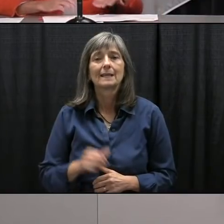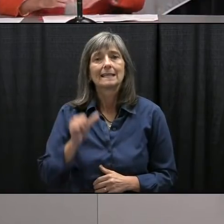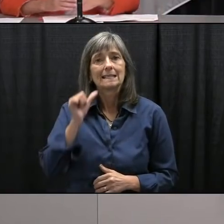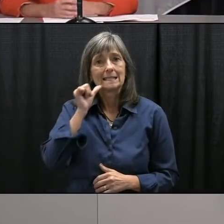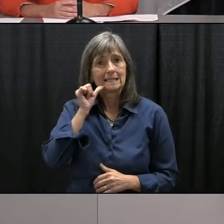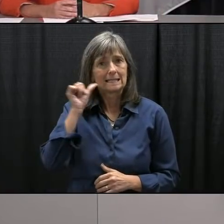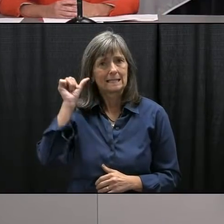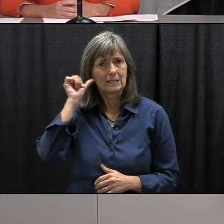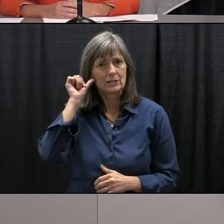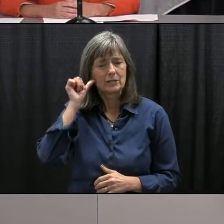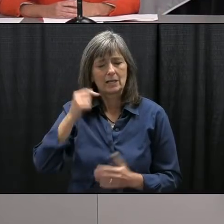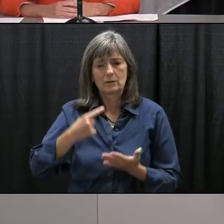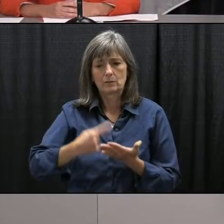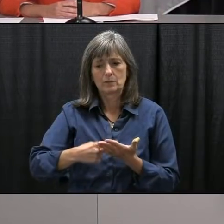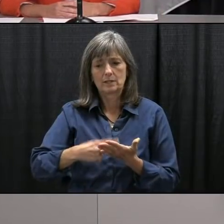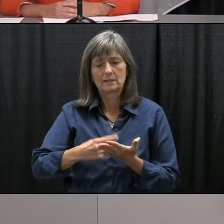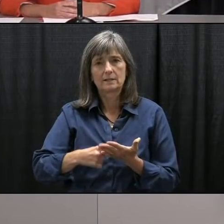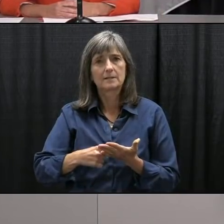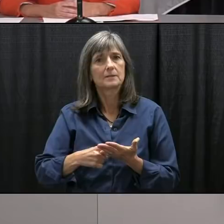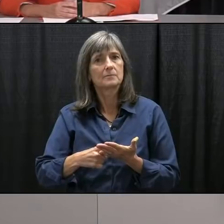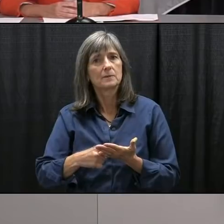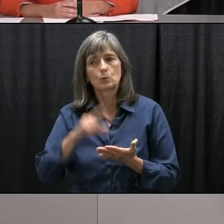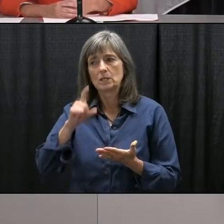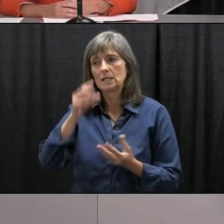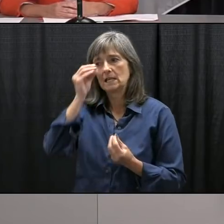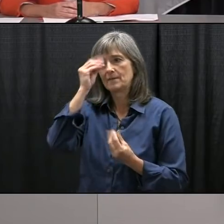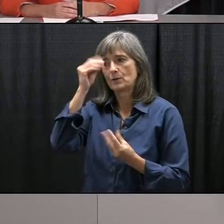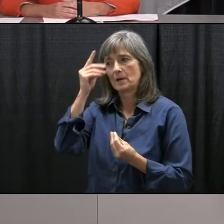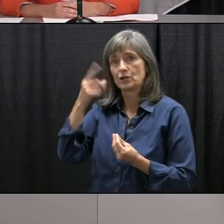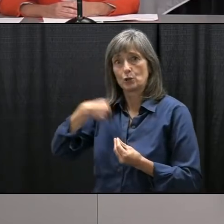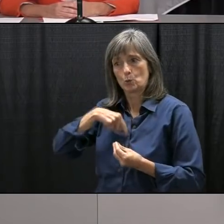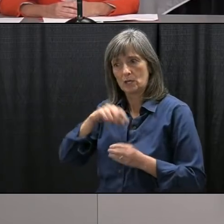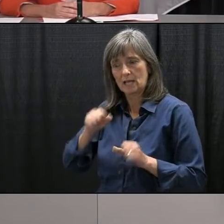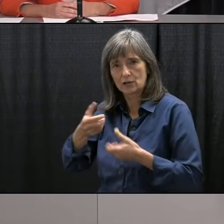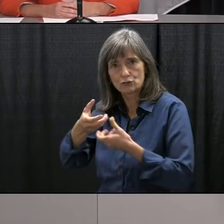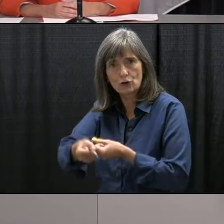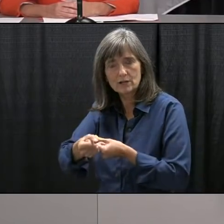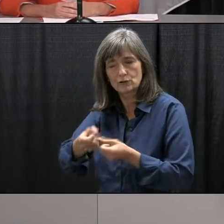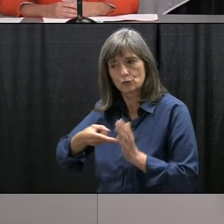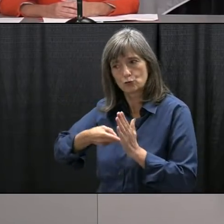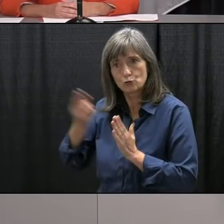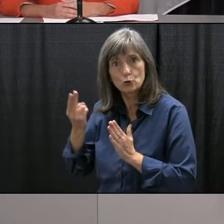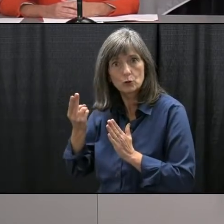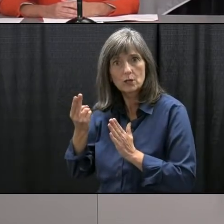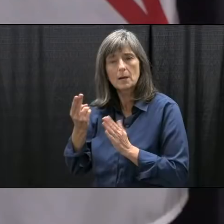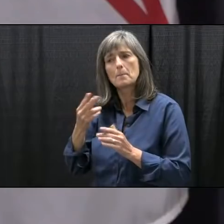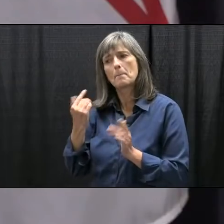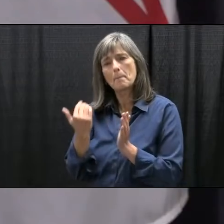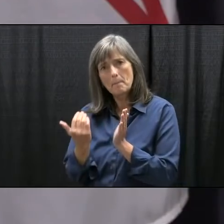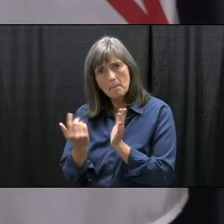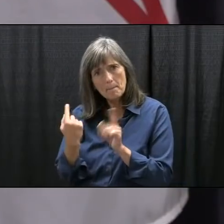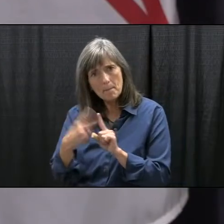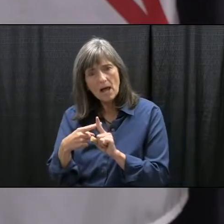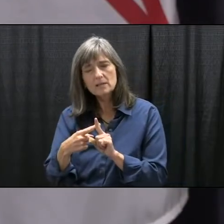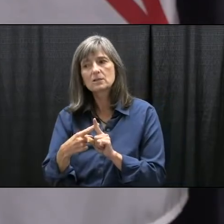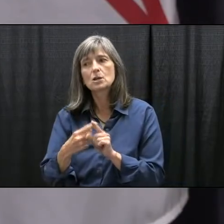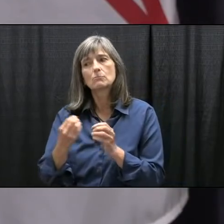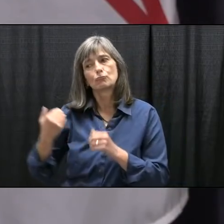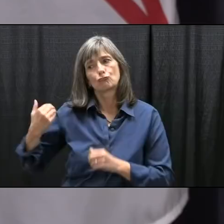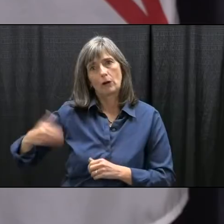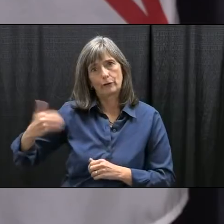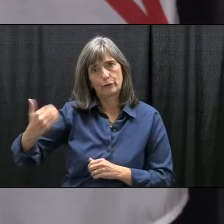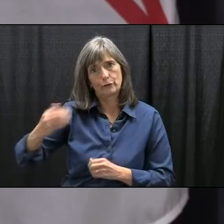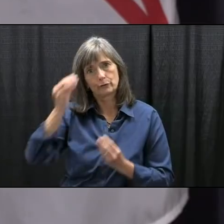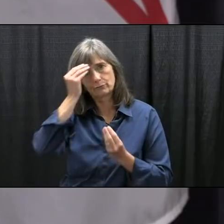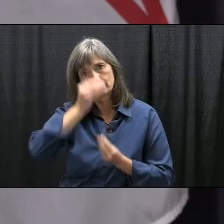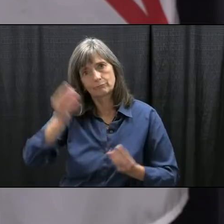Yesterday we spoke about the need for trusted information and consistent information. The information that you've heard